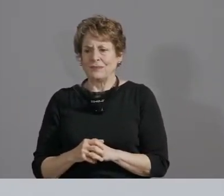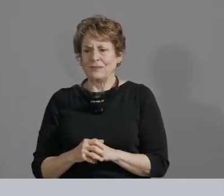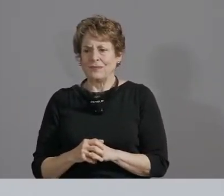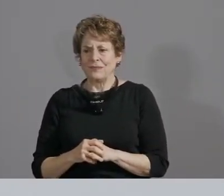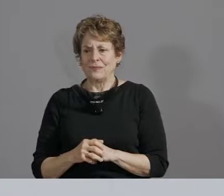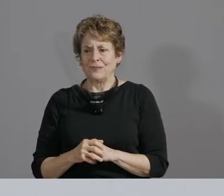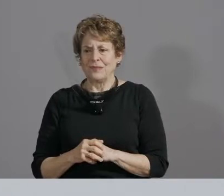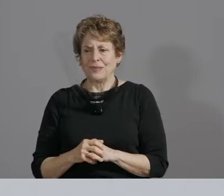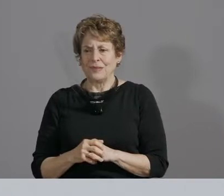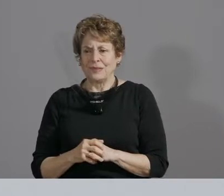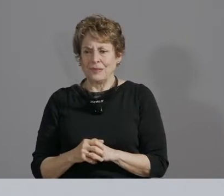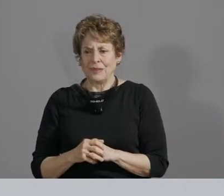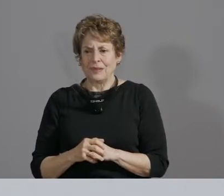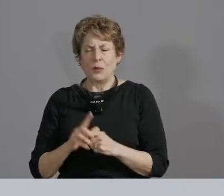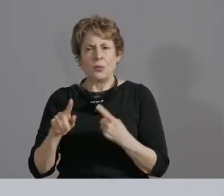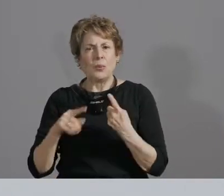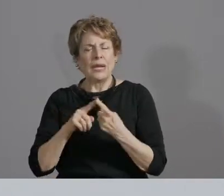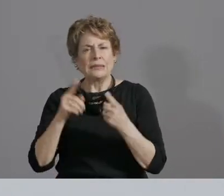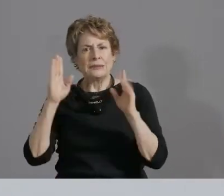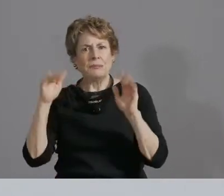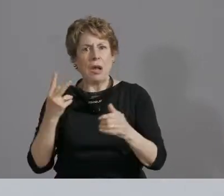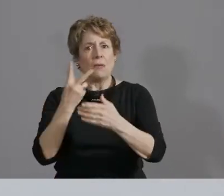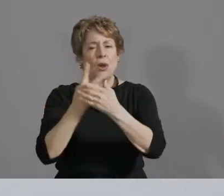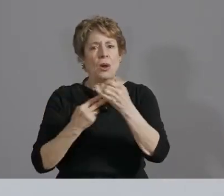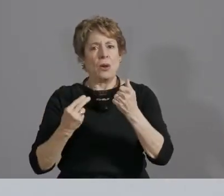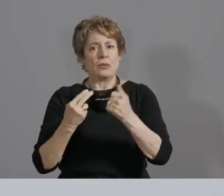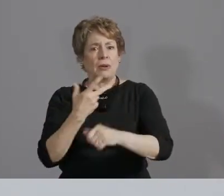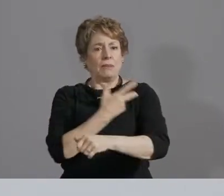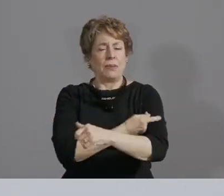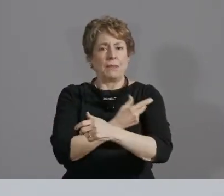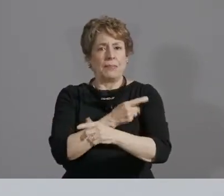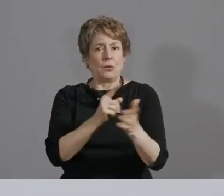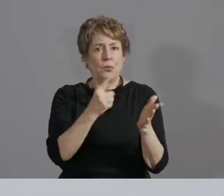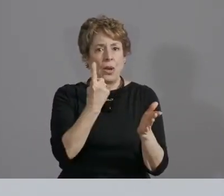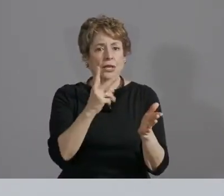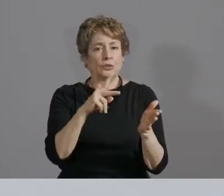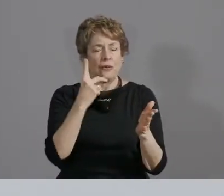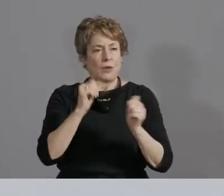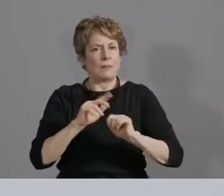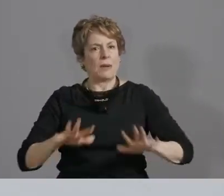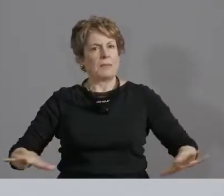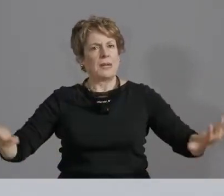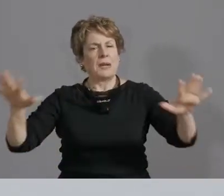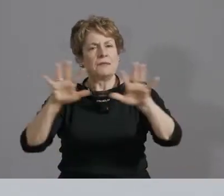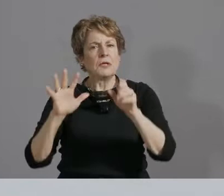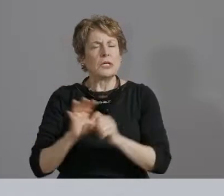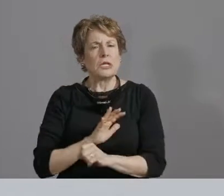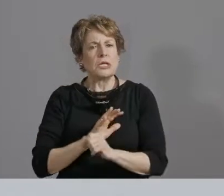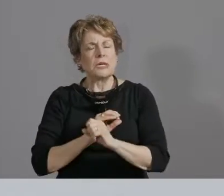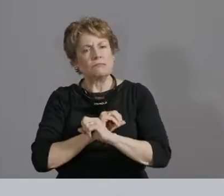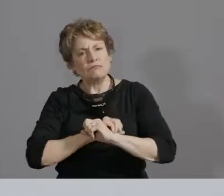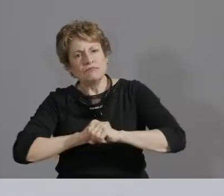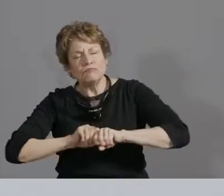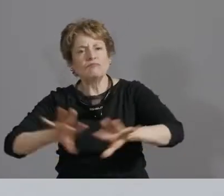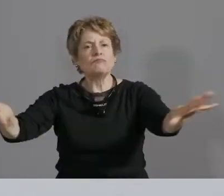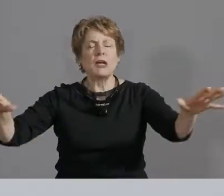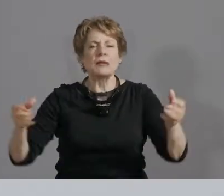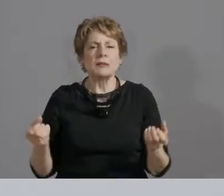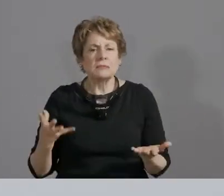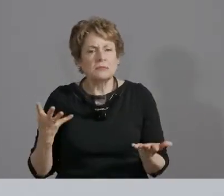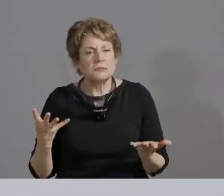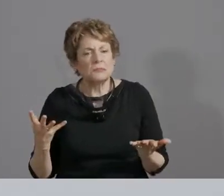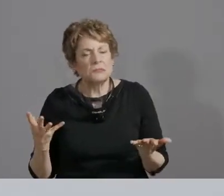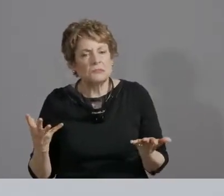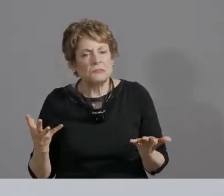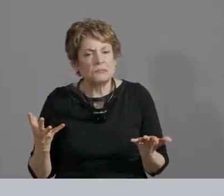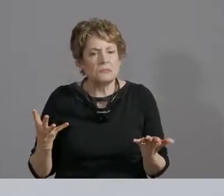So right now, we've got about 250,000 people who are vaccinated